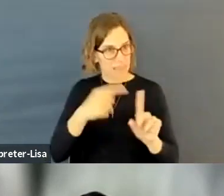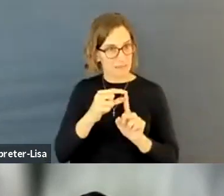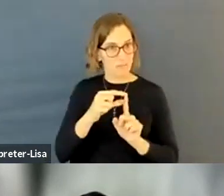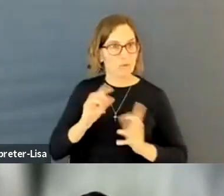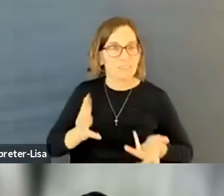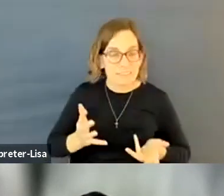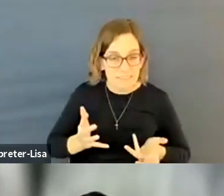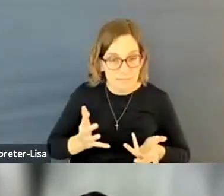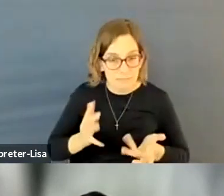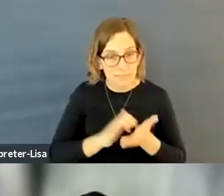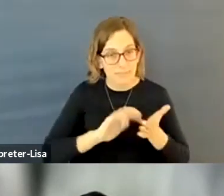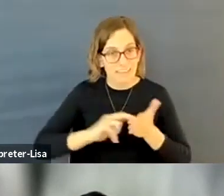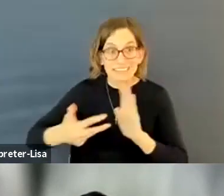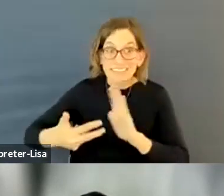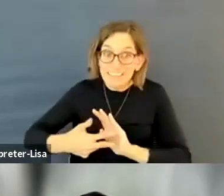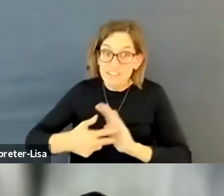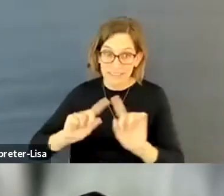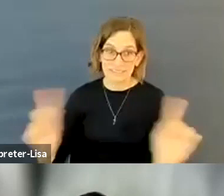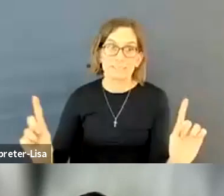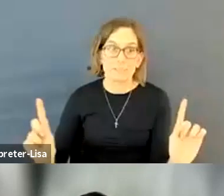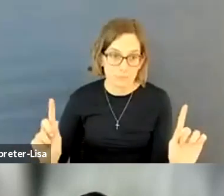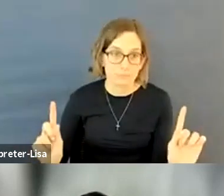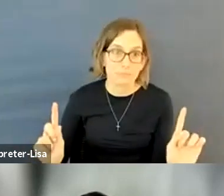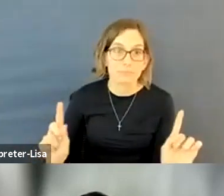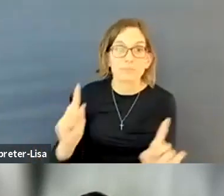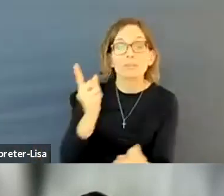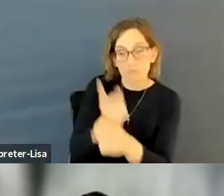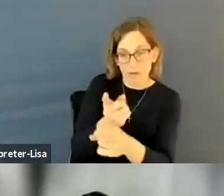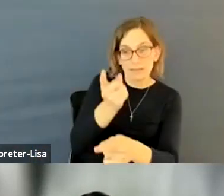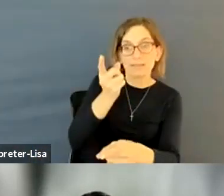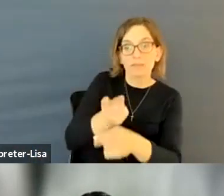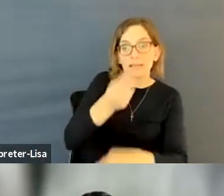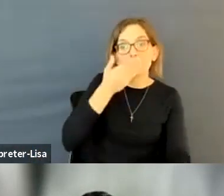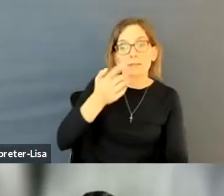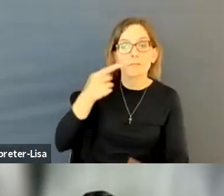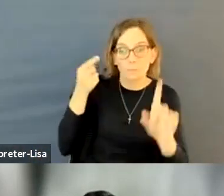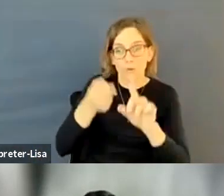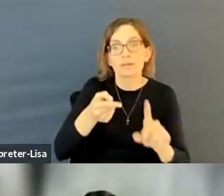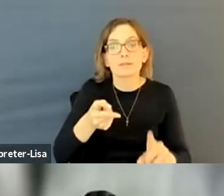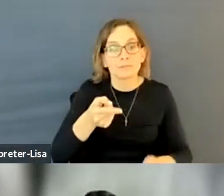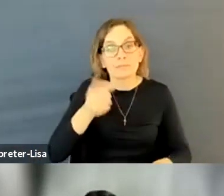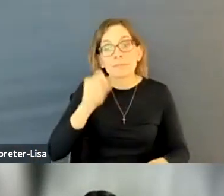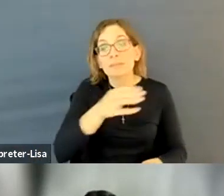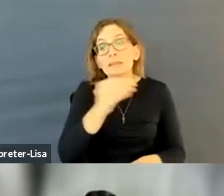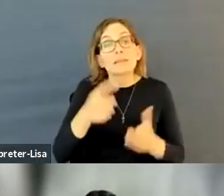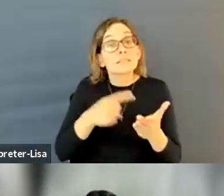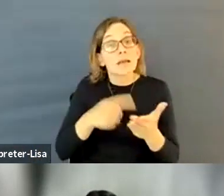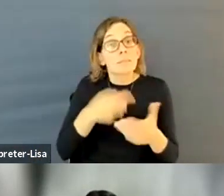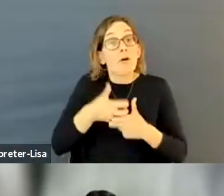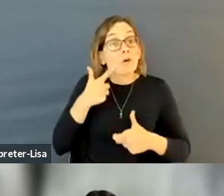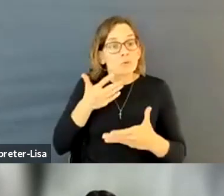The intention is so different. Absolutely. Thank you for pointing that out. And sometimes it can be even harder to intervene in